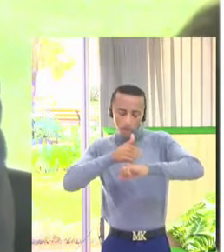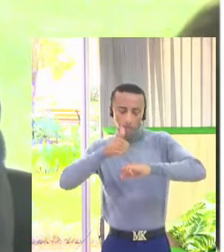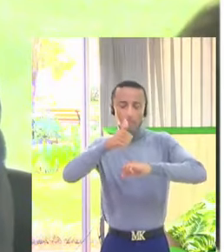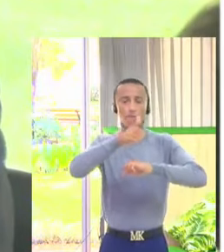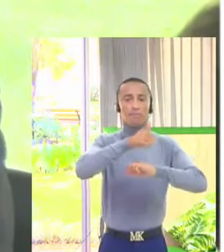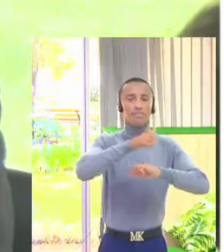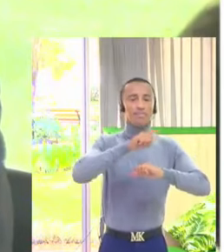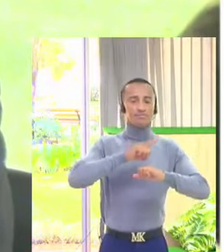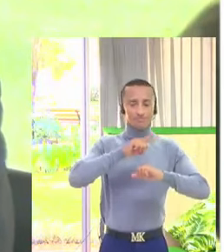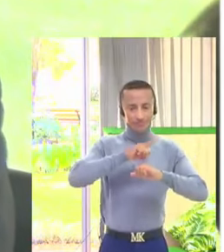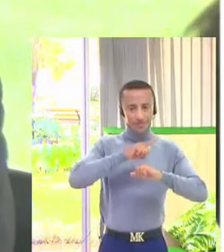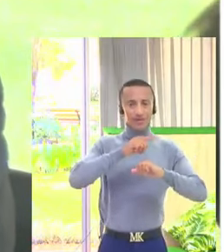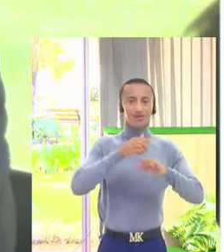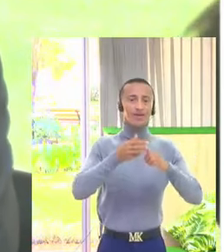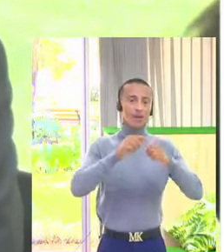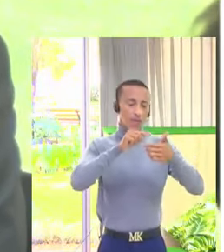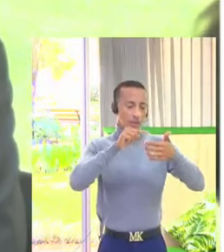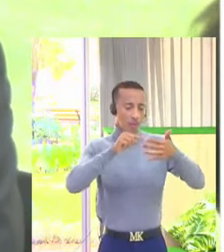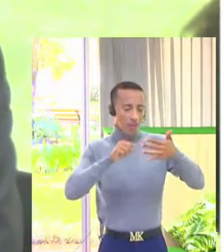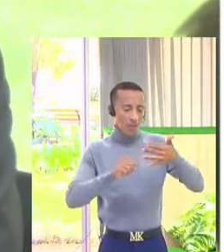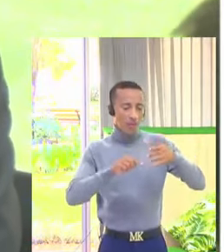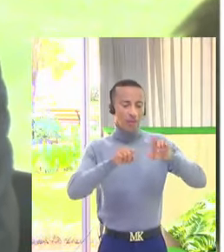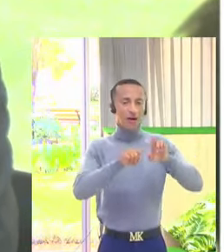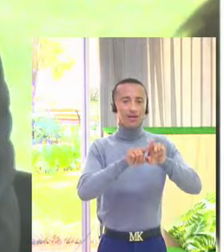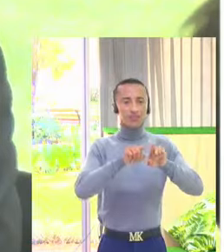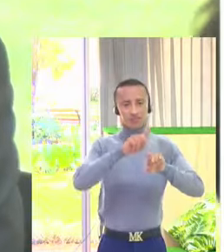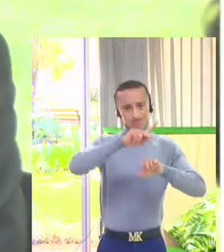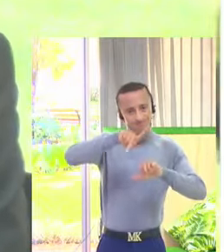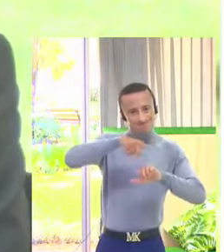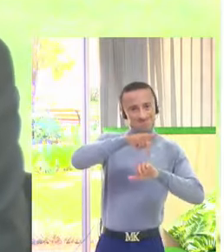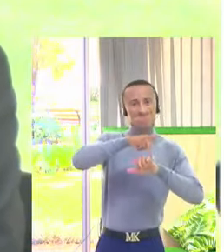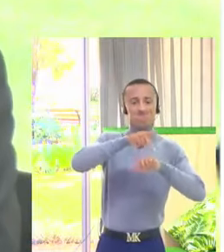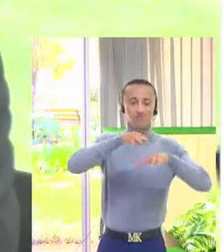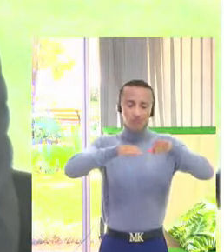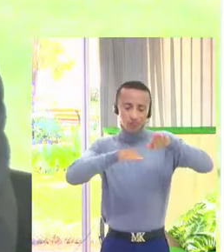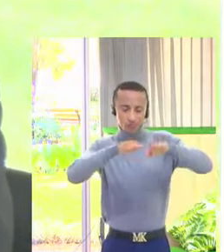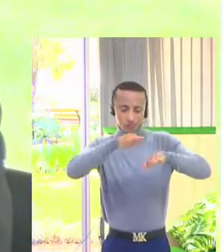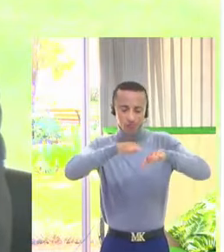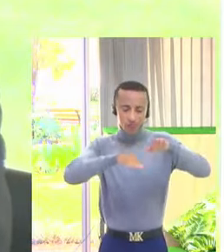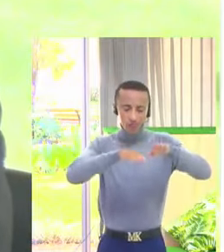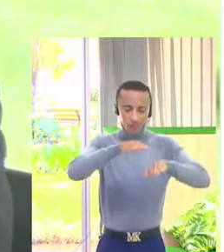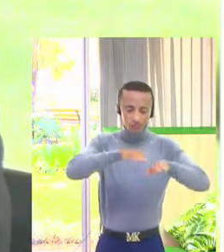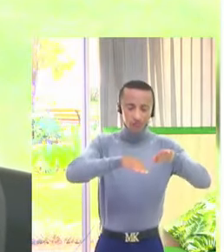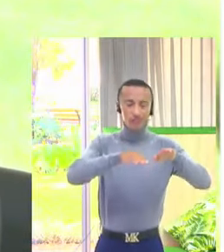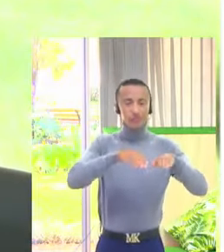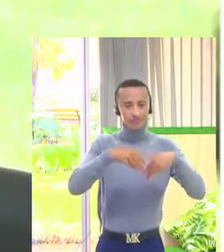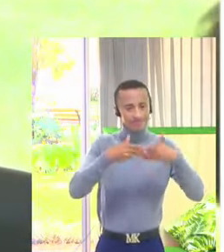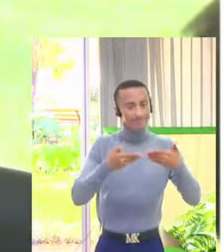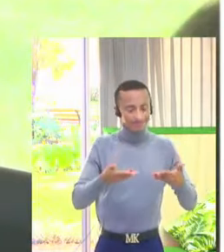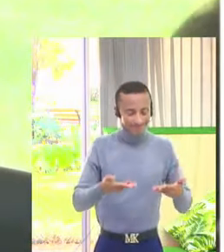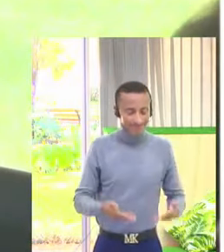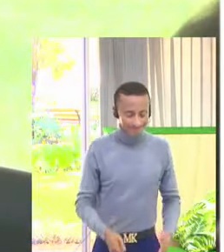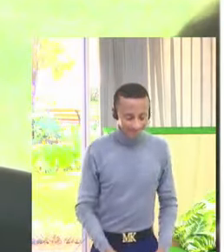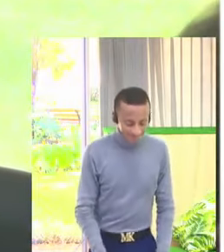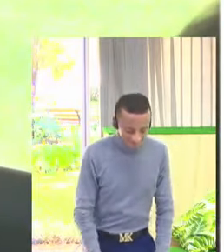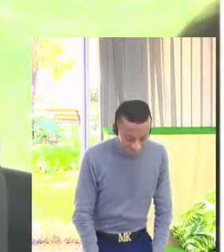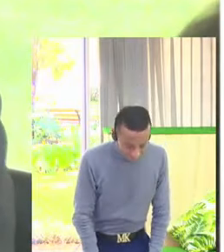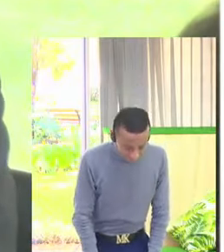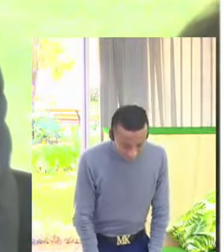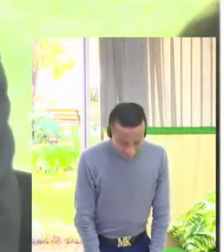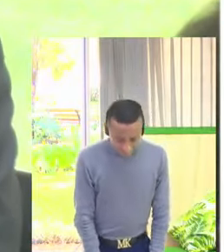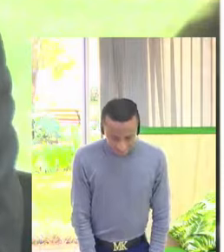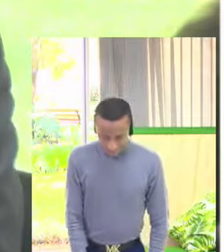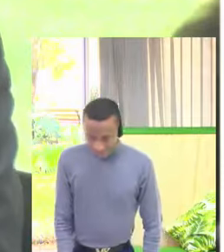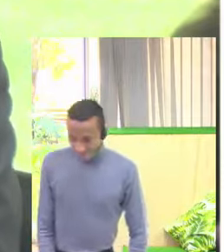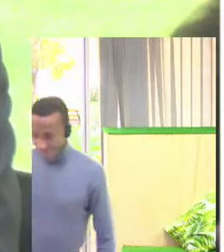third countries for influence, whether again in Latin America, in the Middle East, in Africa, elsewhere. So a